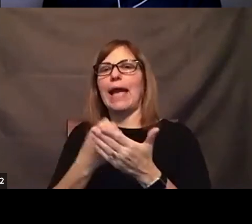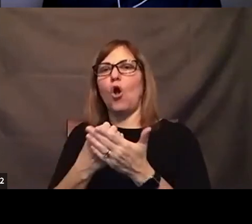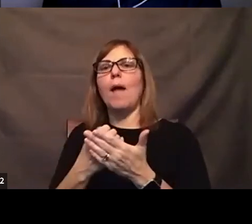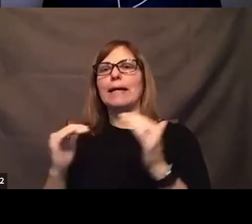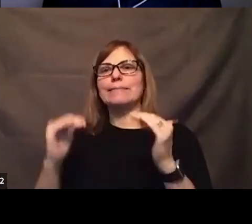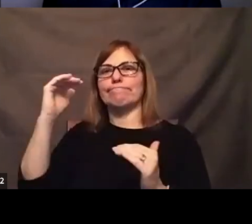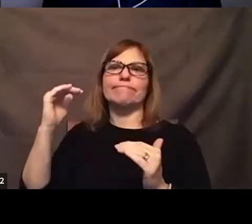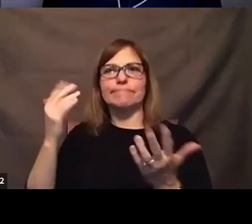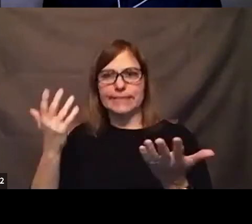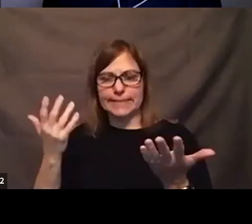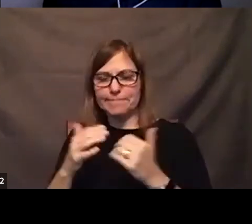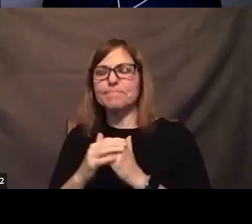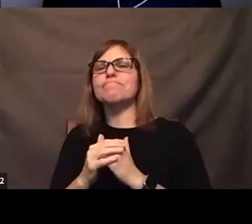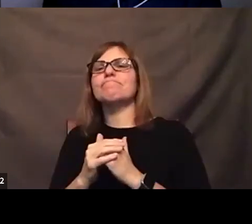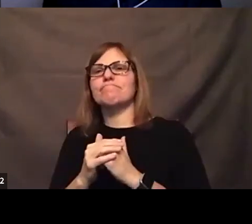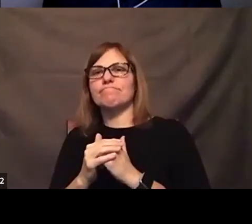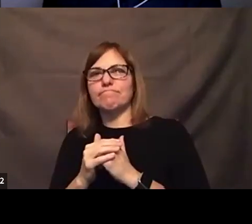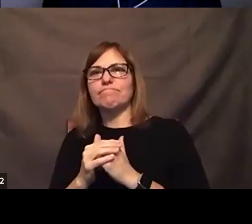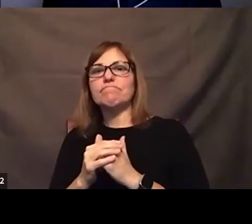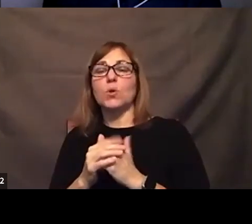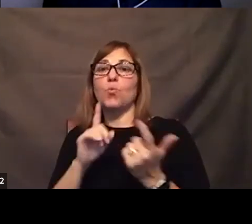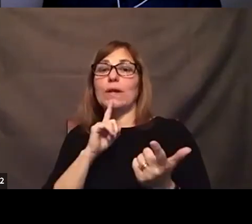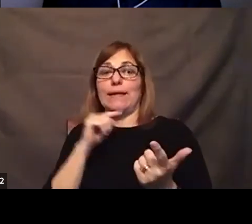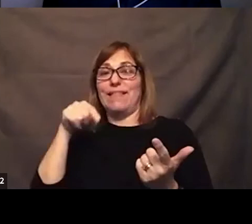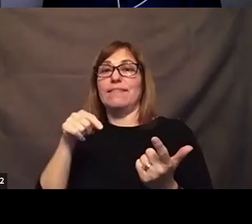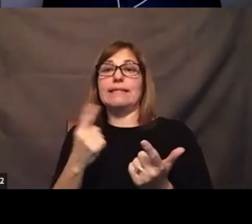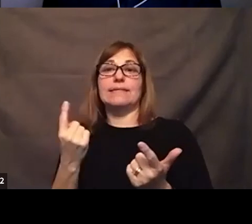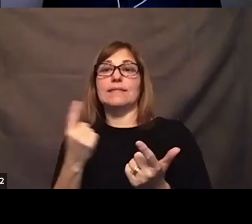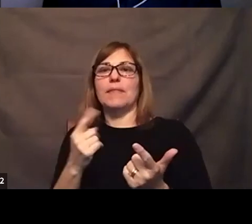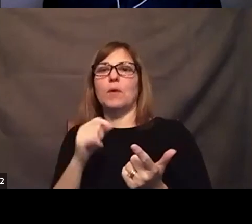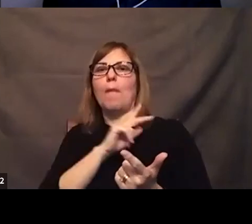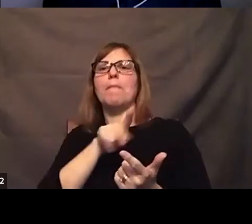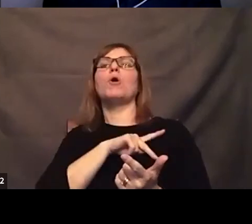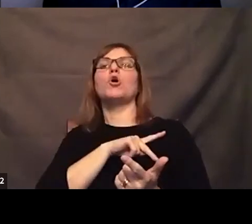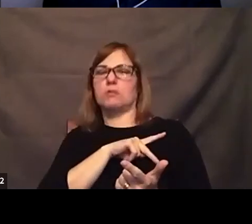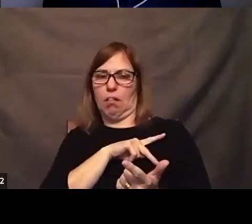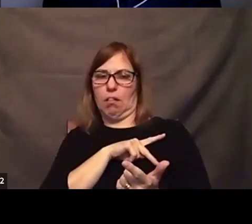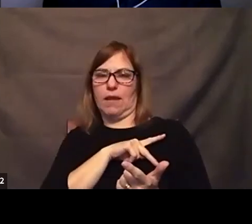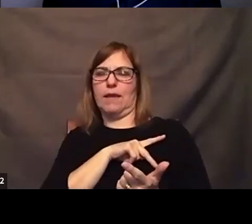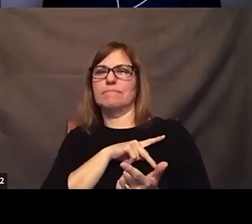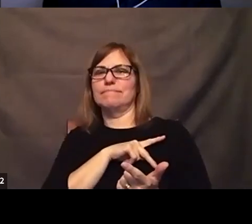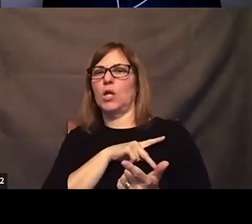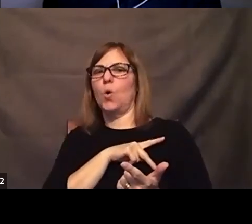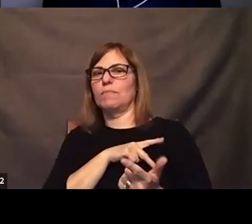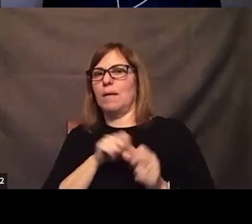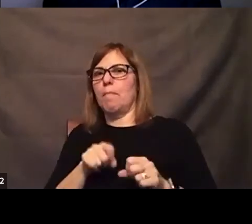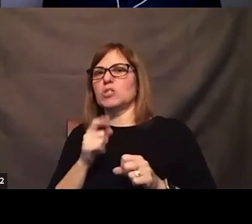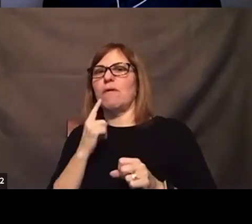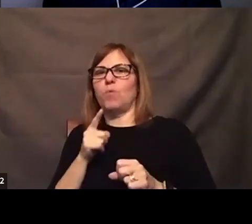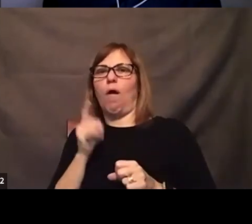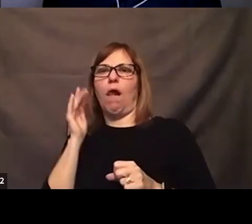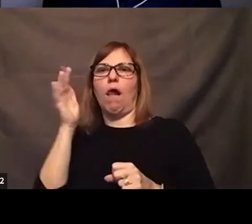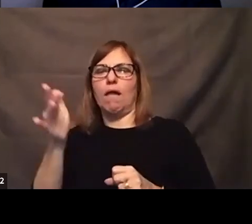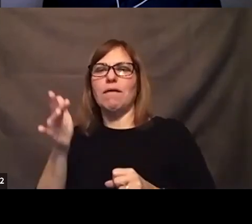you mentioned, the fact that this is something that isn't going to be personally attainable for a very long time. But something to think about that I think connects